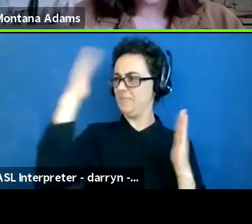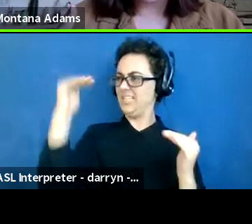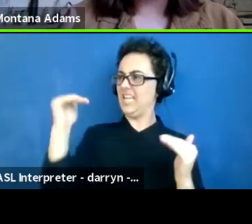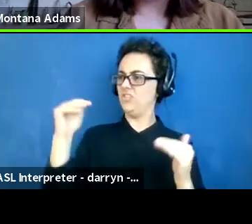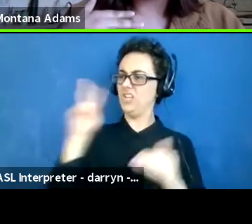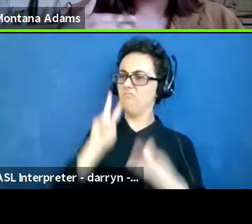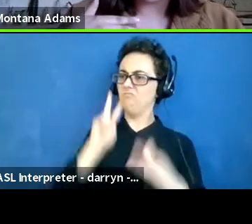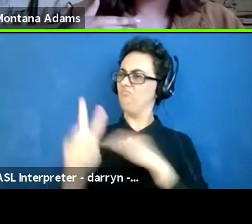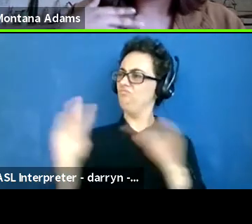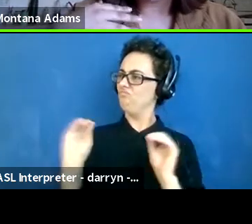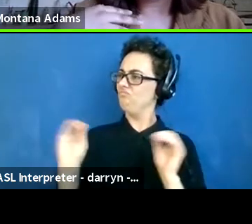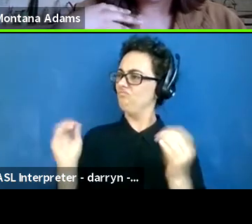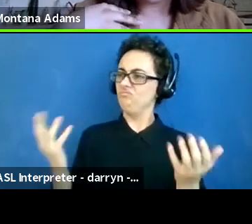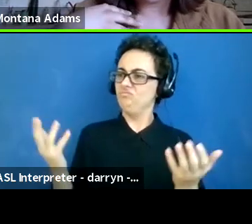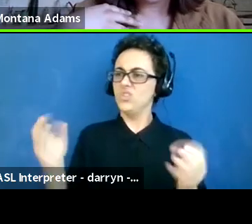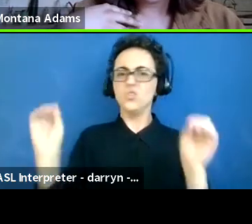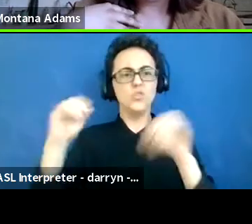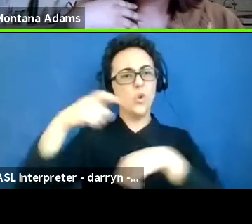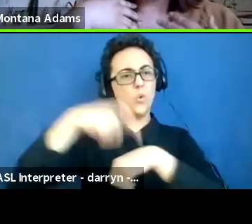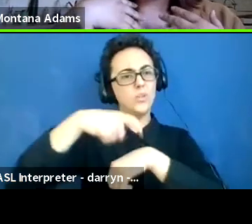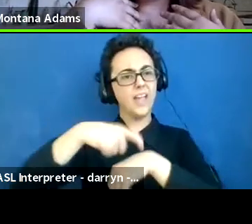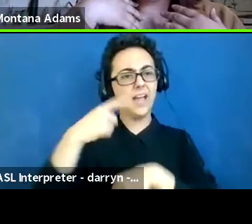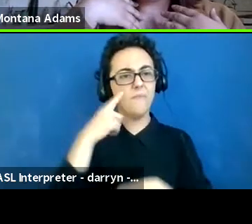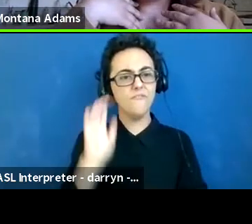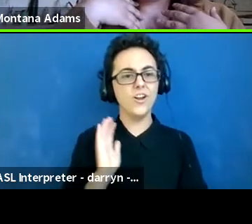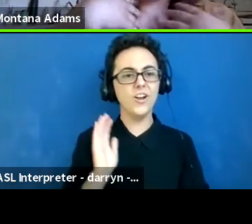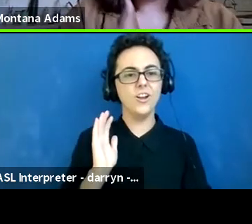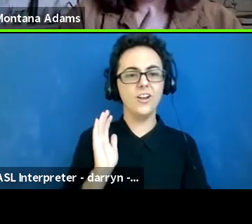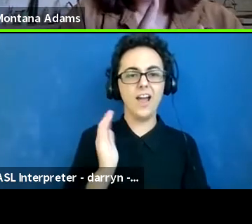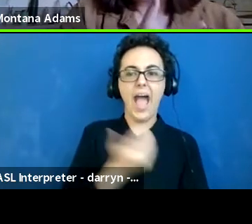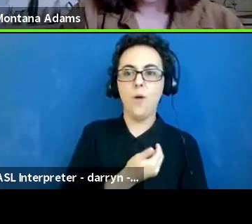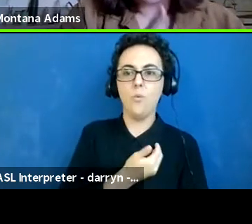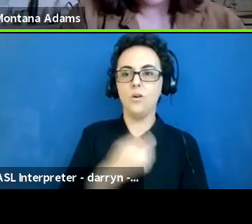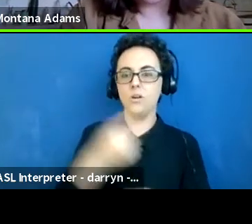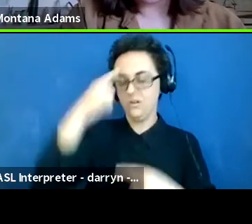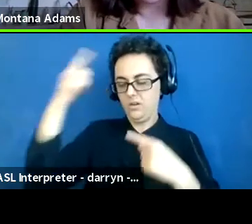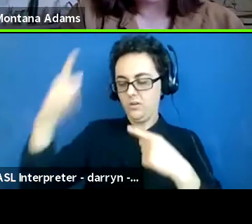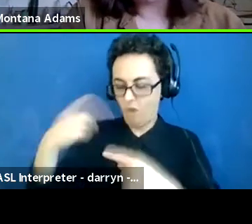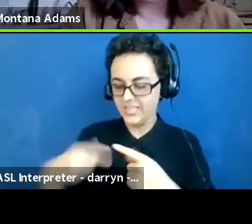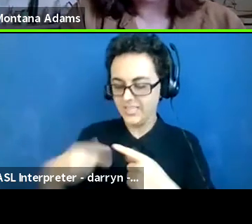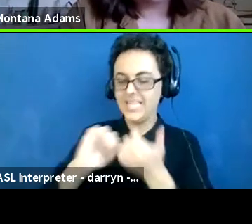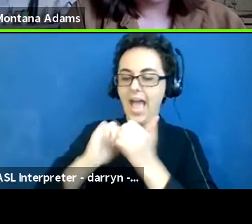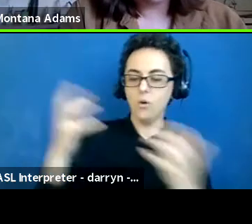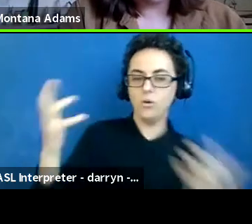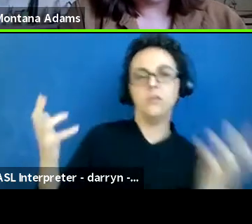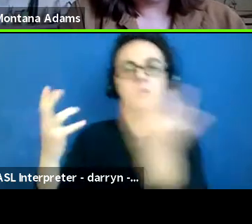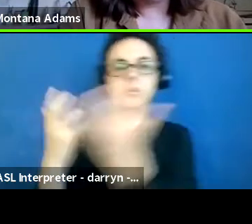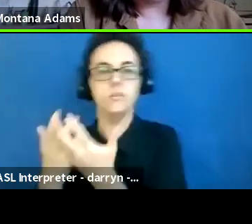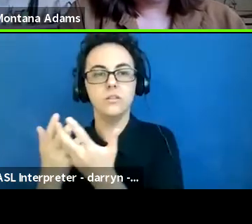enough time for us to process how to really show to an audience of non-Indigenous people.